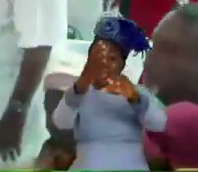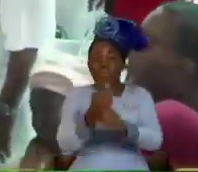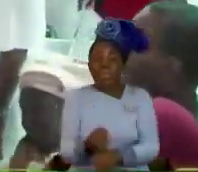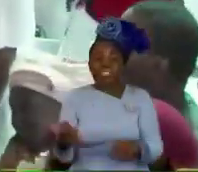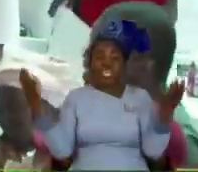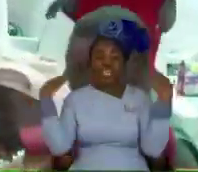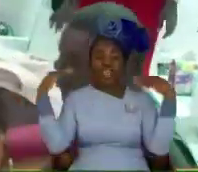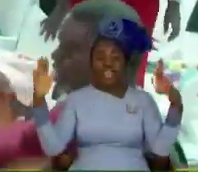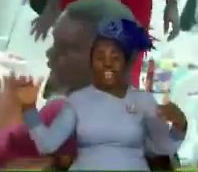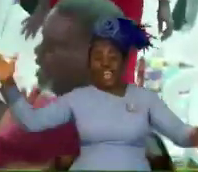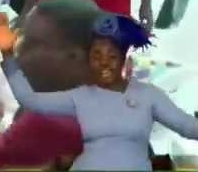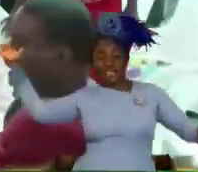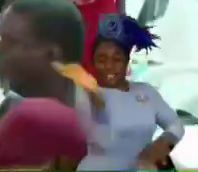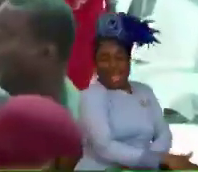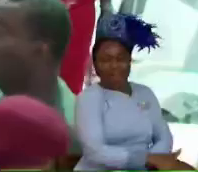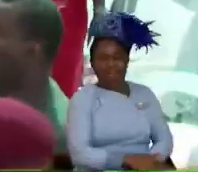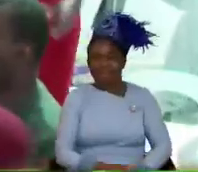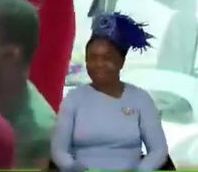slap.